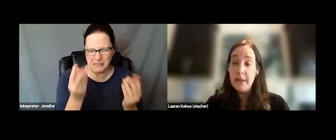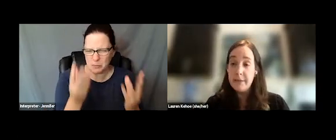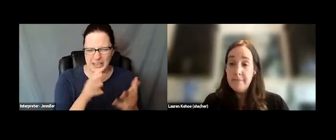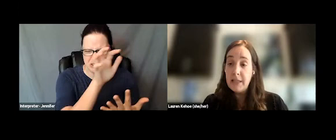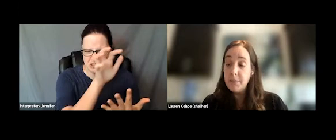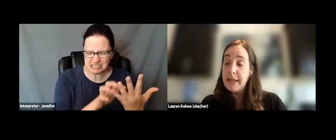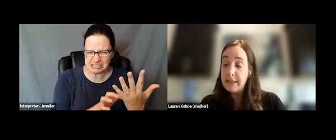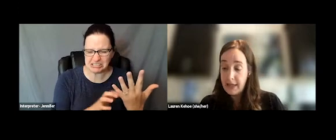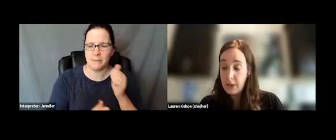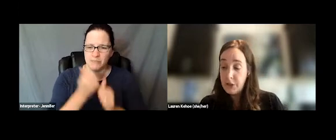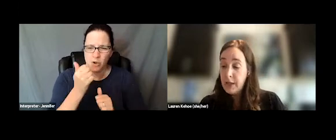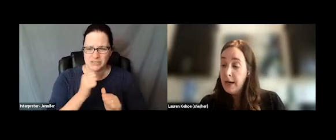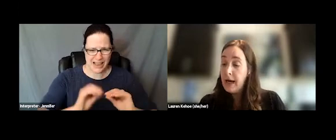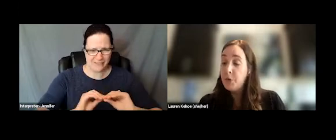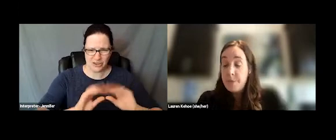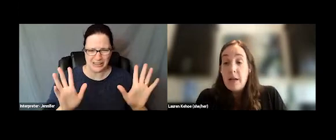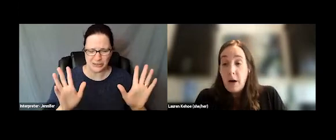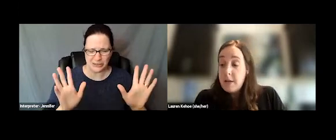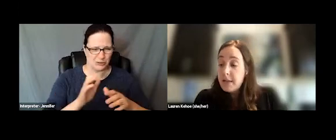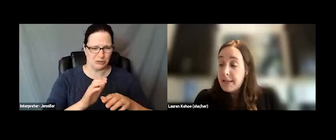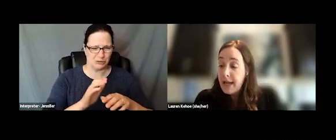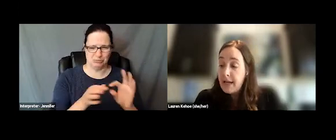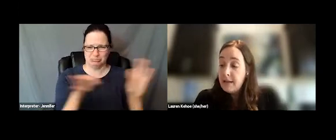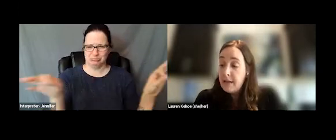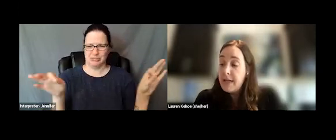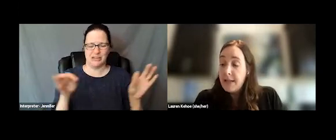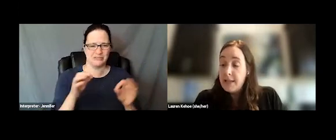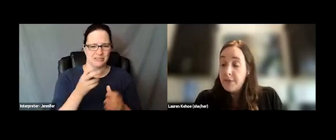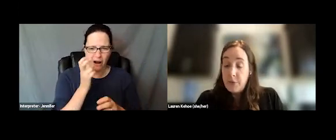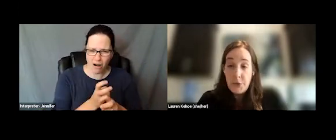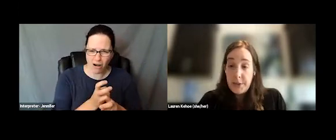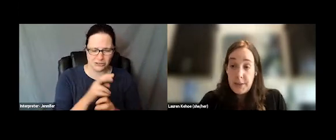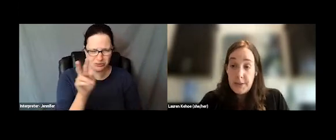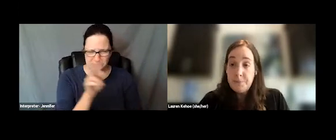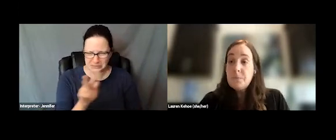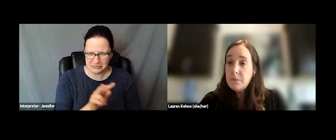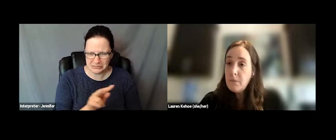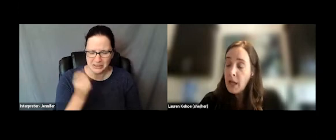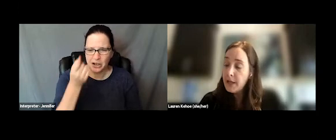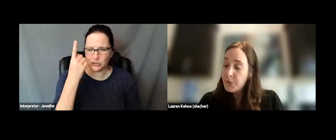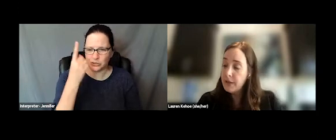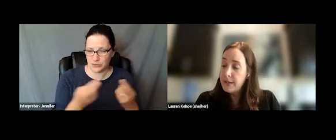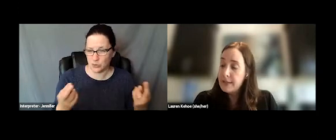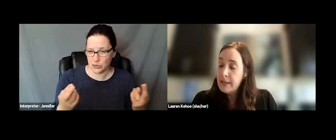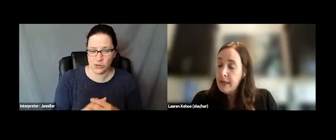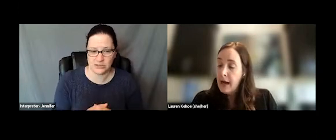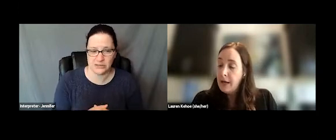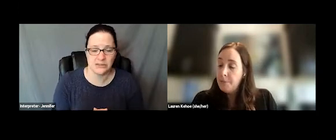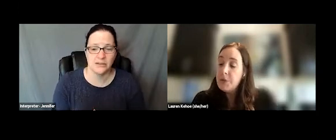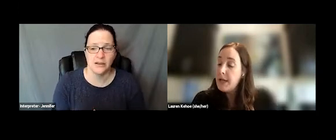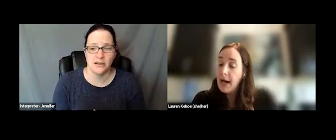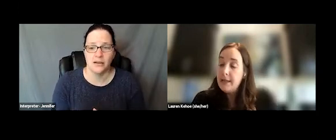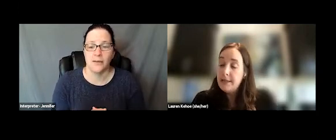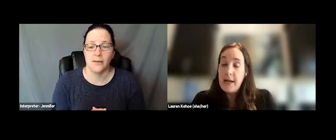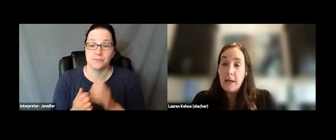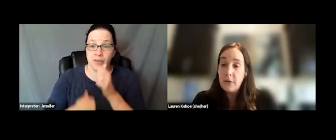not written in plain language, which made it hard to scan and make sense of the resources and its relevance.